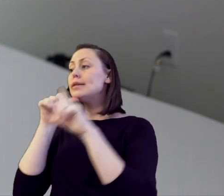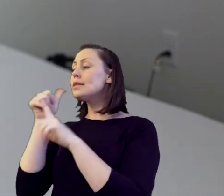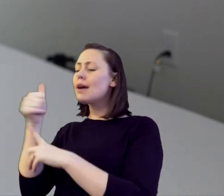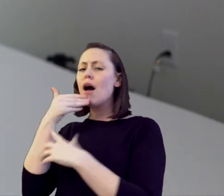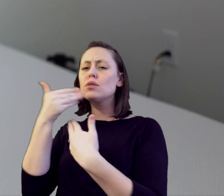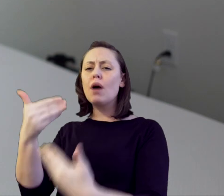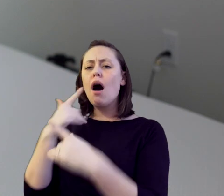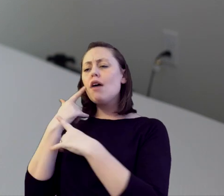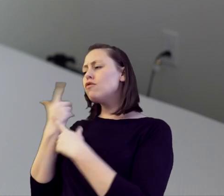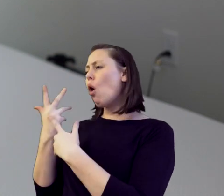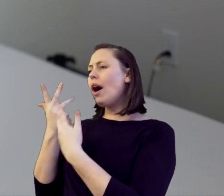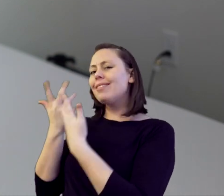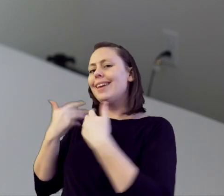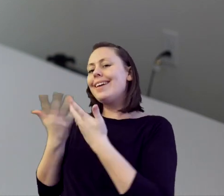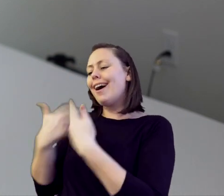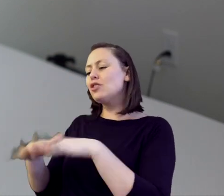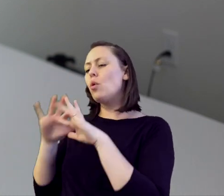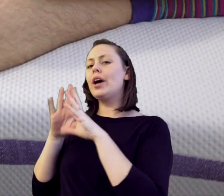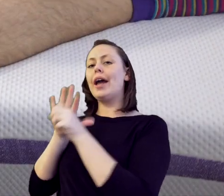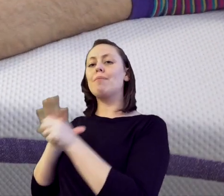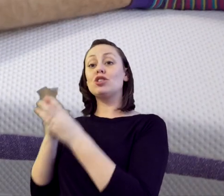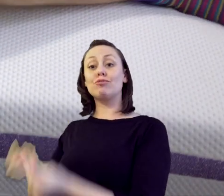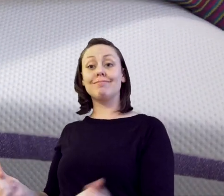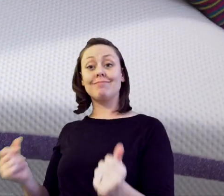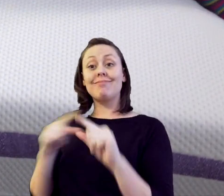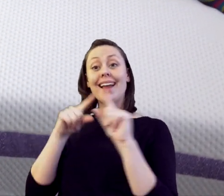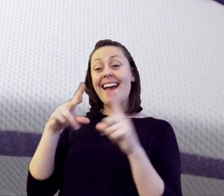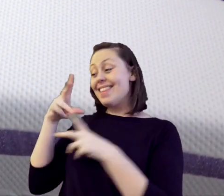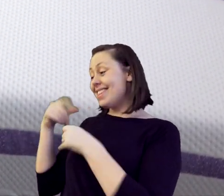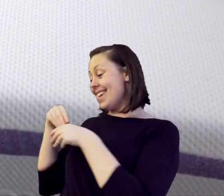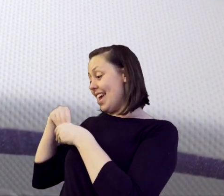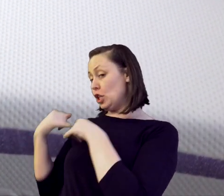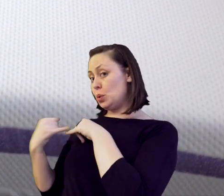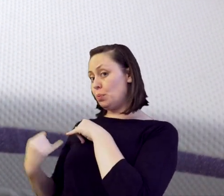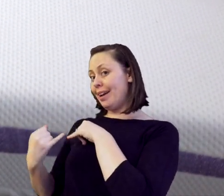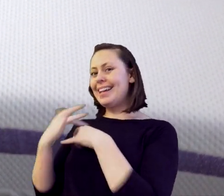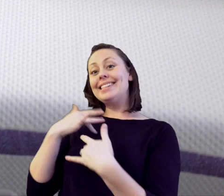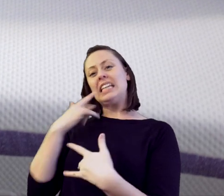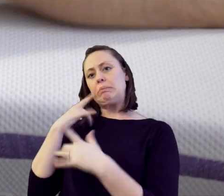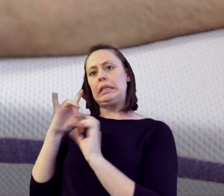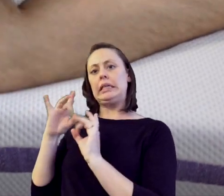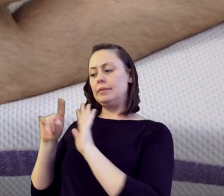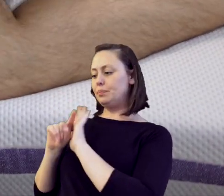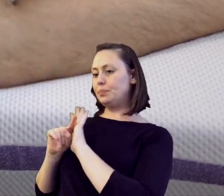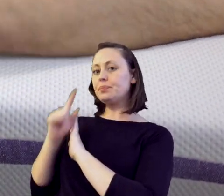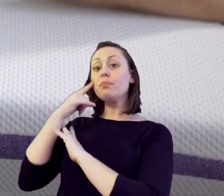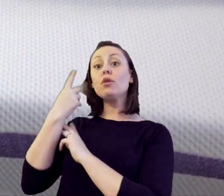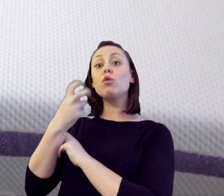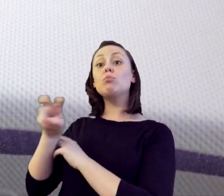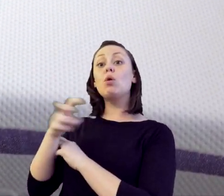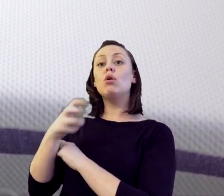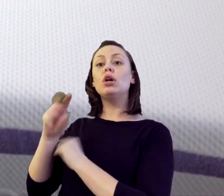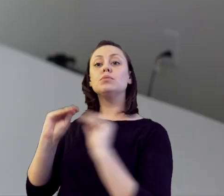don't do as well as contouring and pressure relief. Innerspring mattresses also tend to rate poorly when it comes to